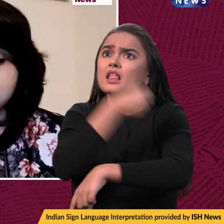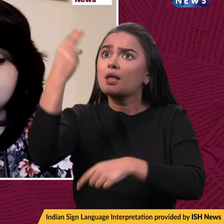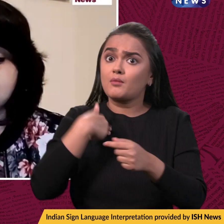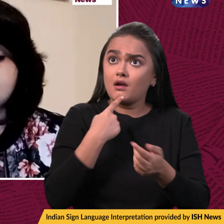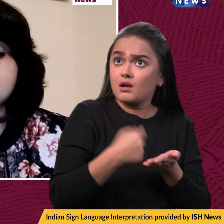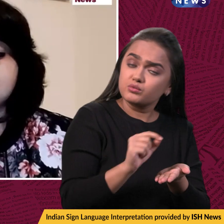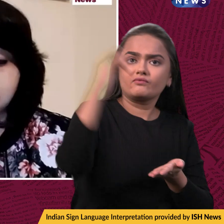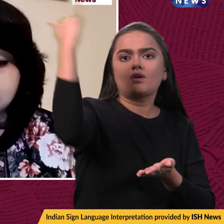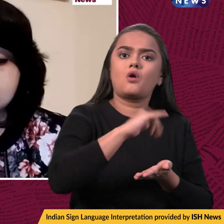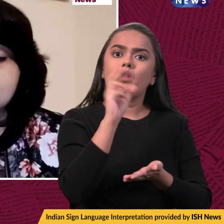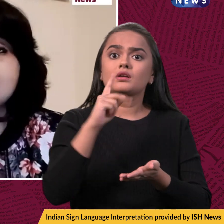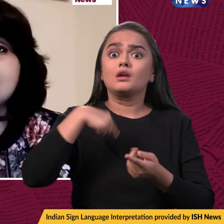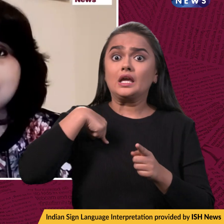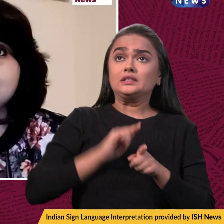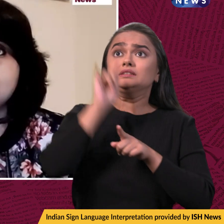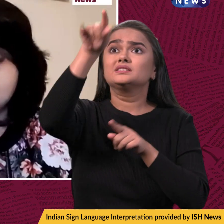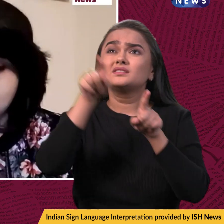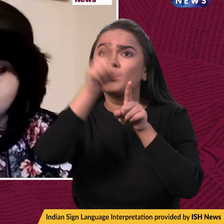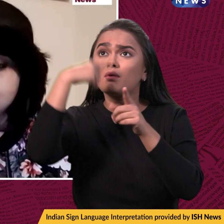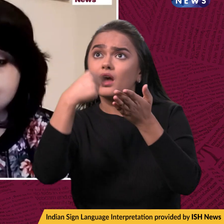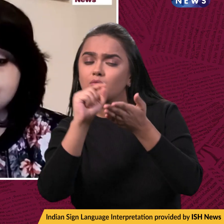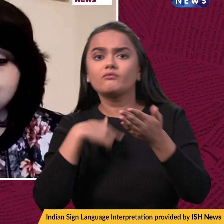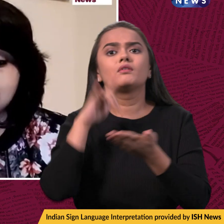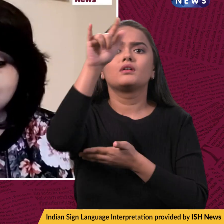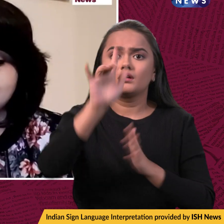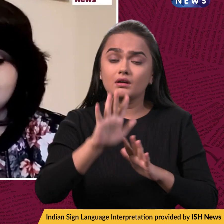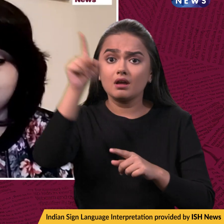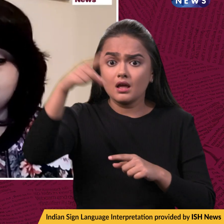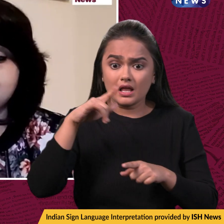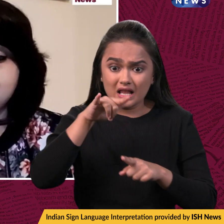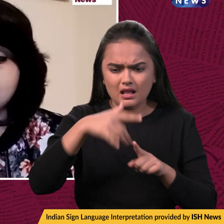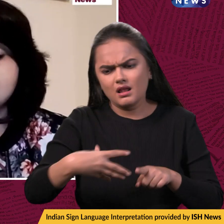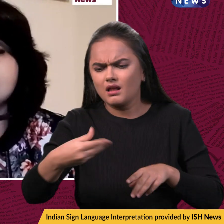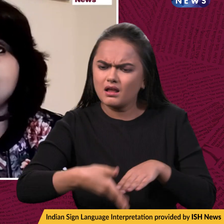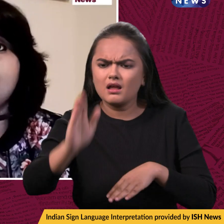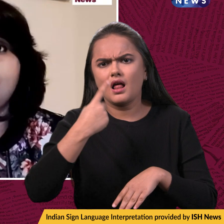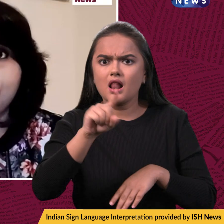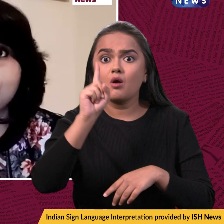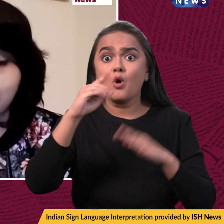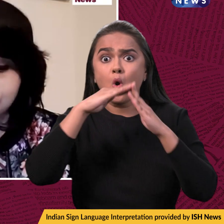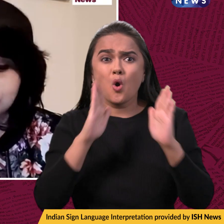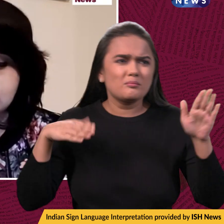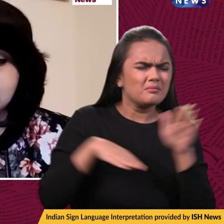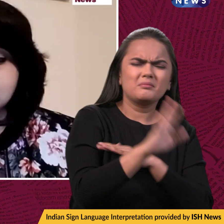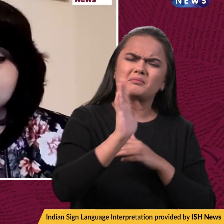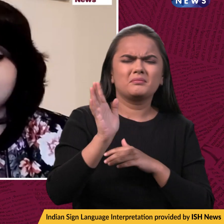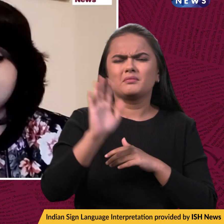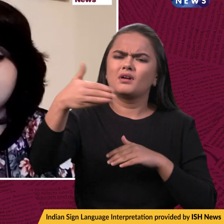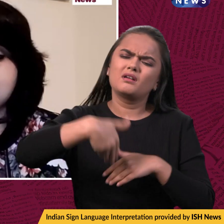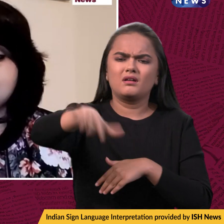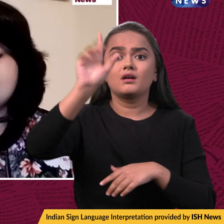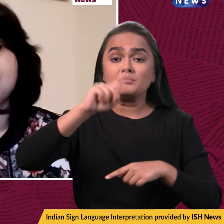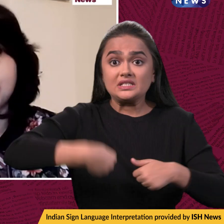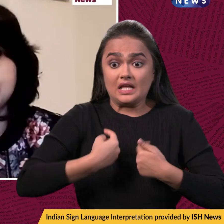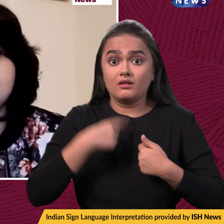arrangements for mutual acceptance of vaccines, they should be allowed to leave the airport and not undergo home quarantine. They,